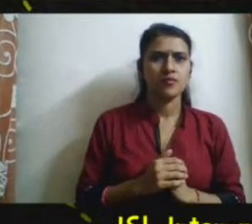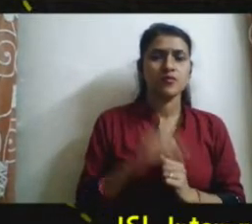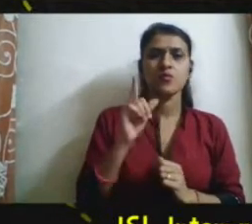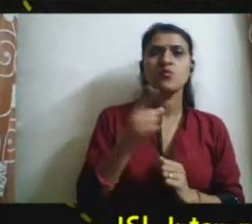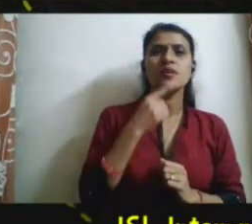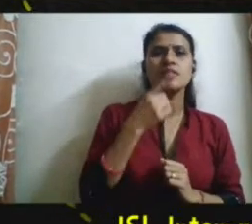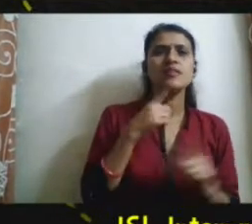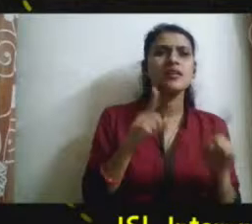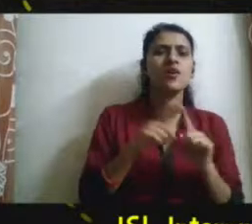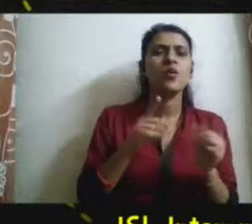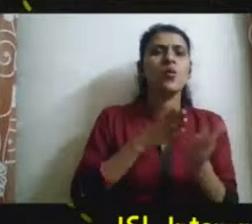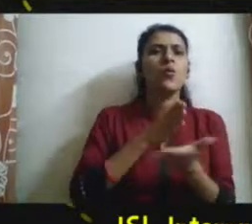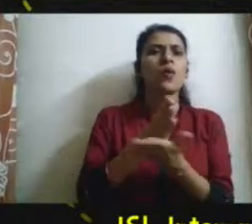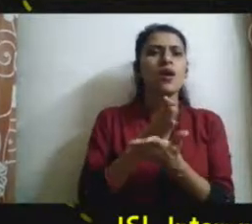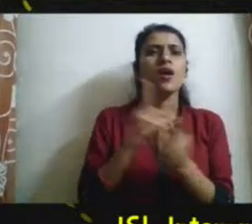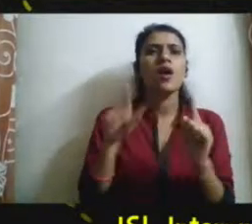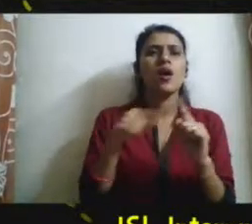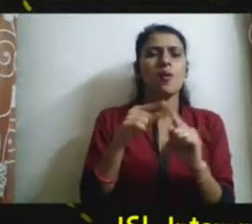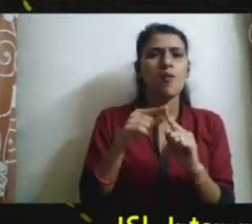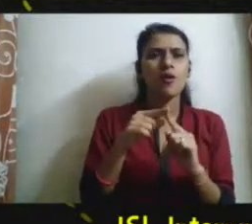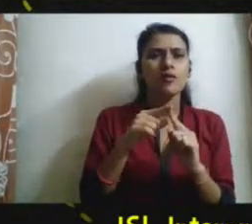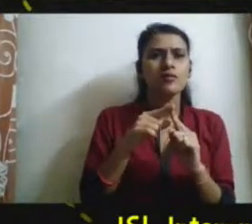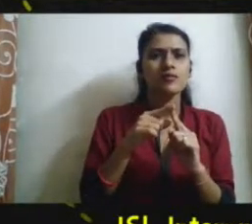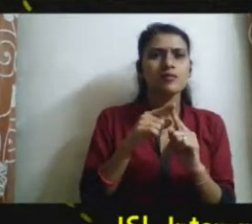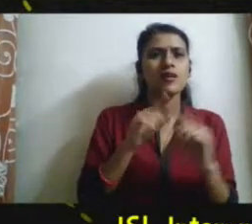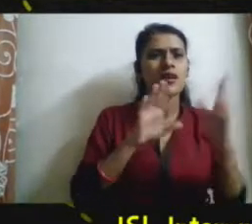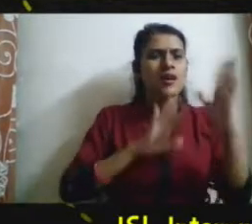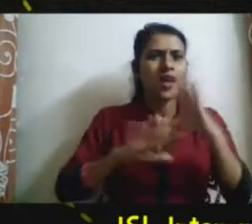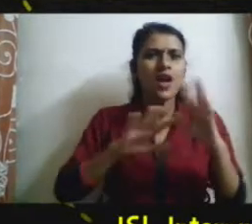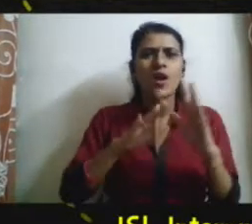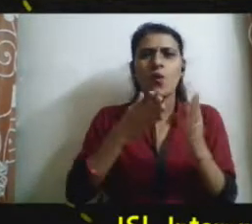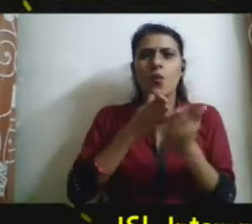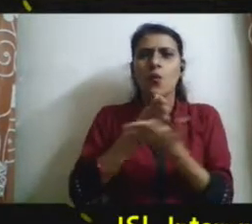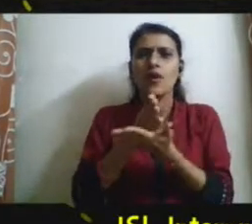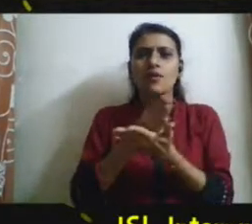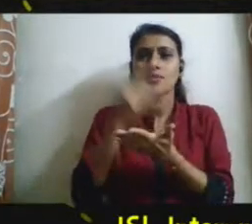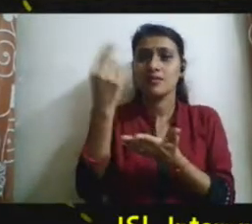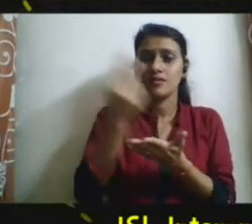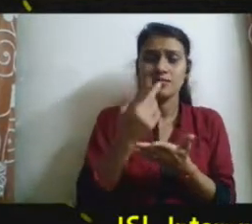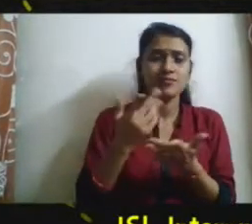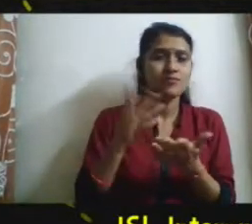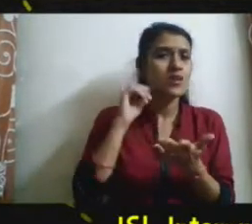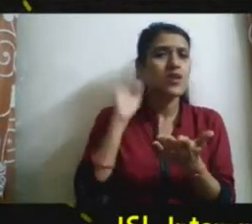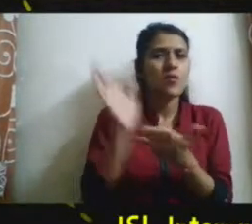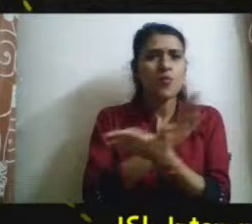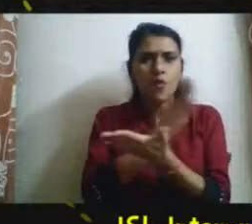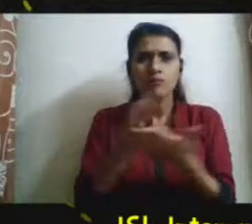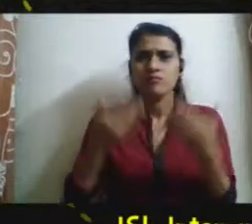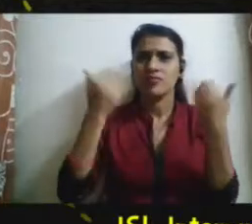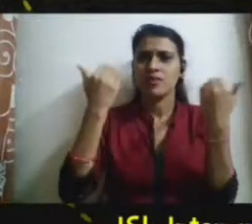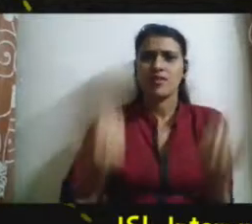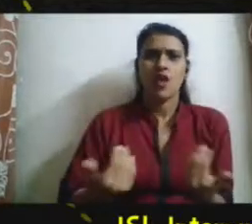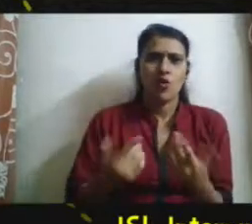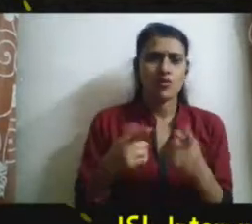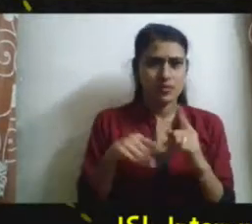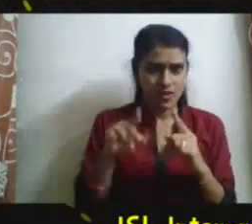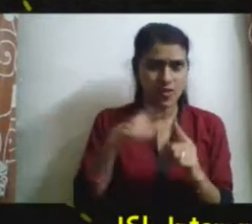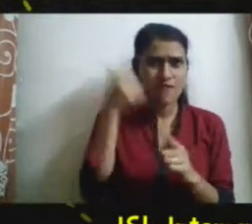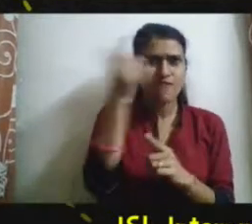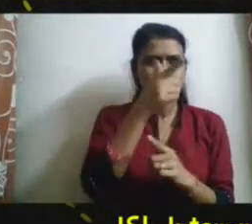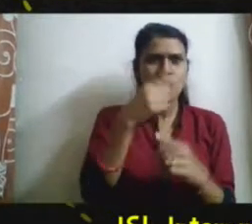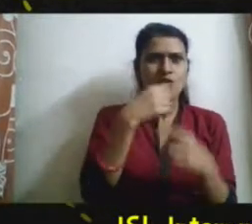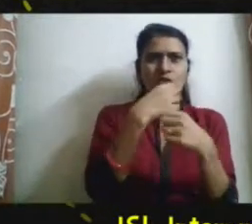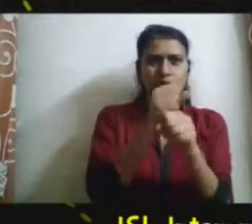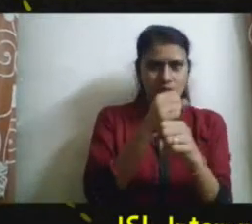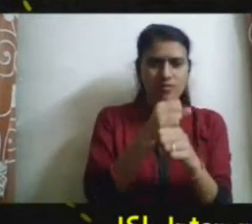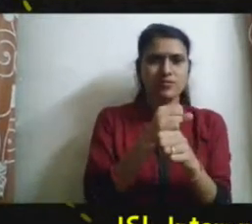amazing thing about the atomized way in which music is created today, with people always being separate, and video is created with very